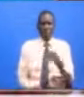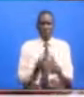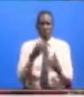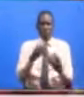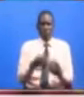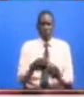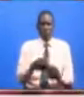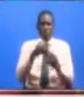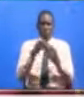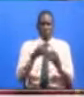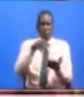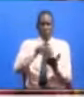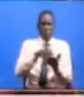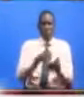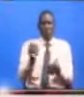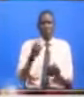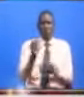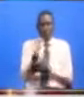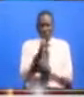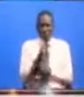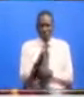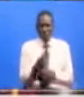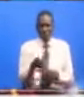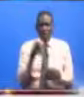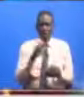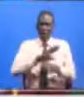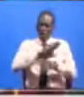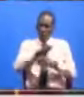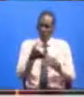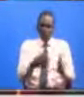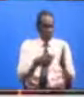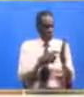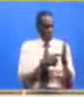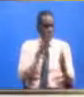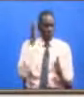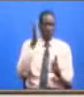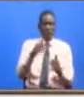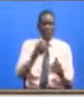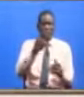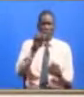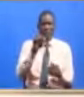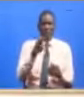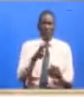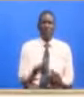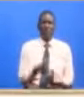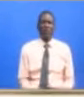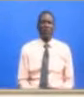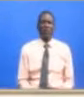special stage in Nairobi on Thursday. All this action will be brought to you live on NTV.